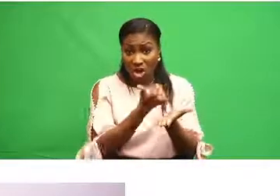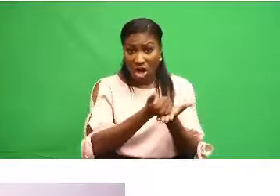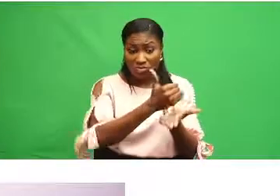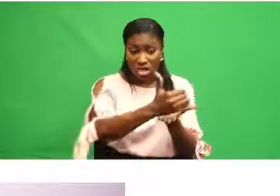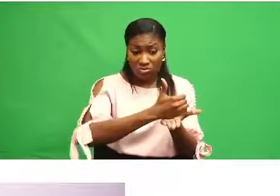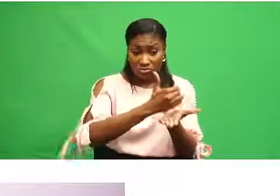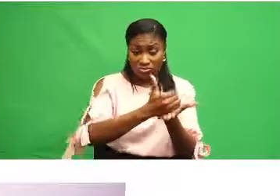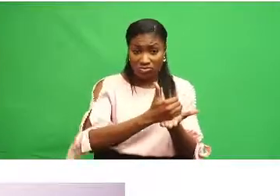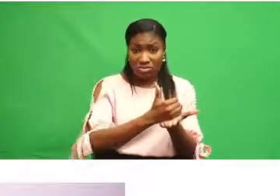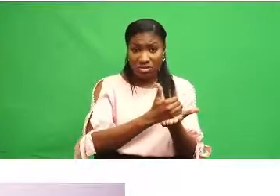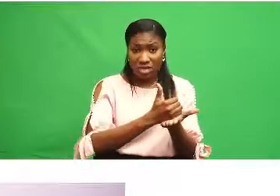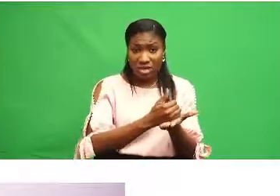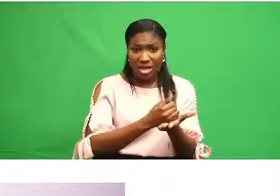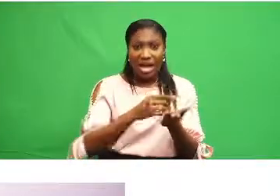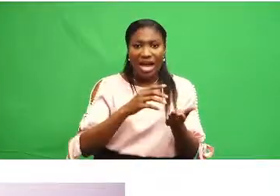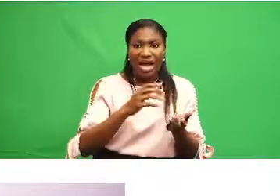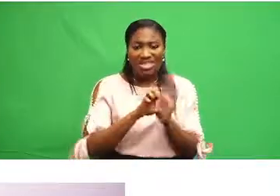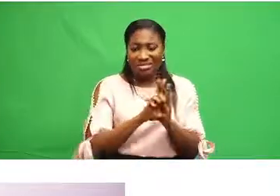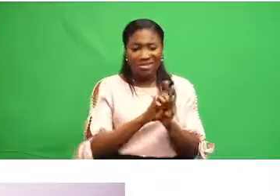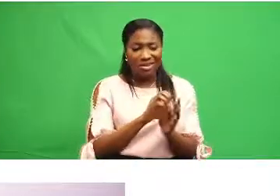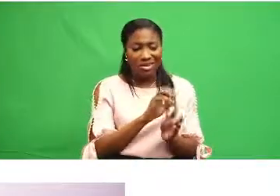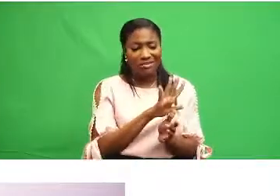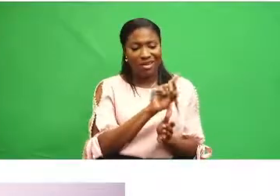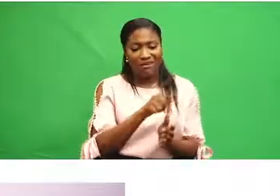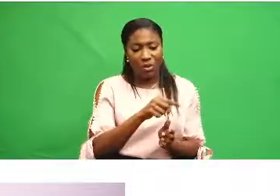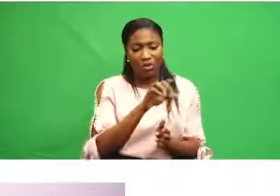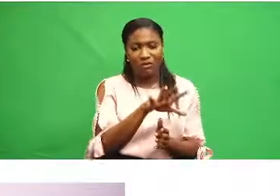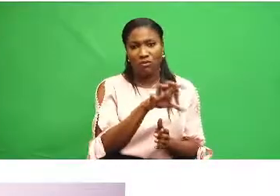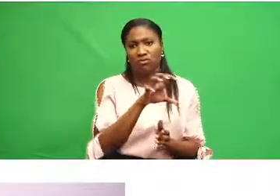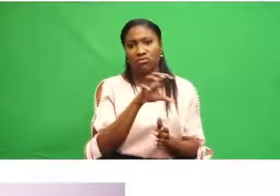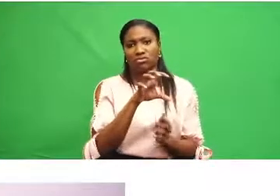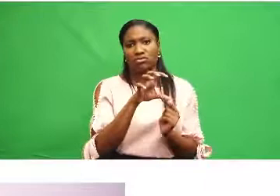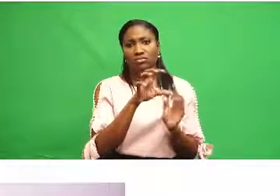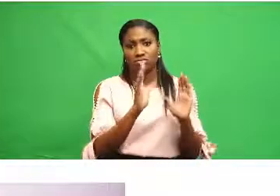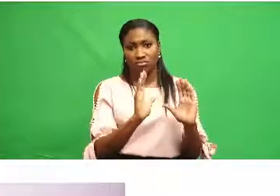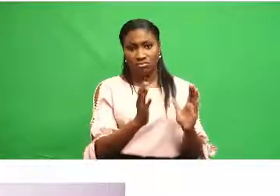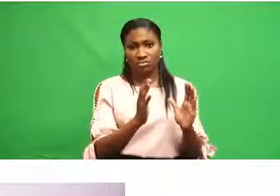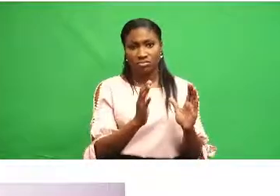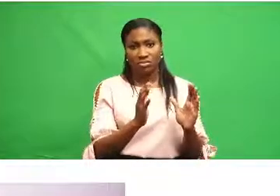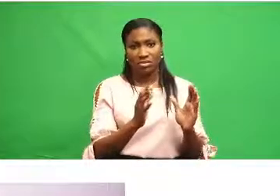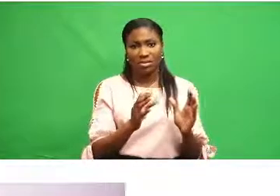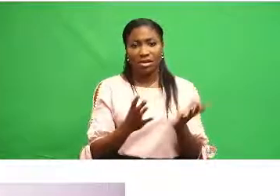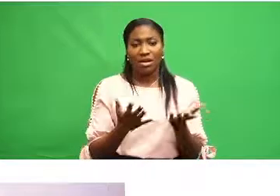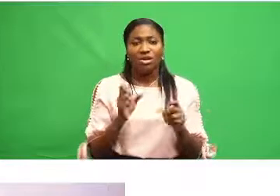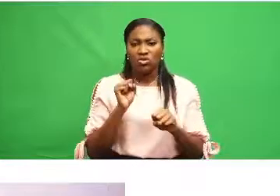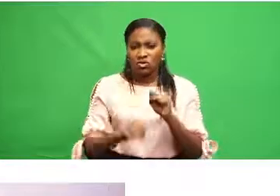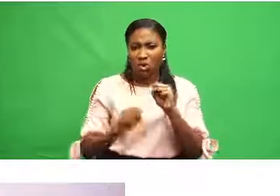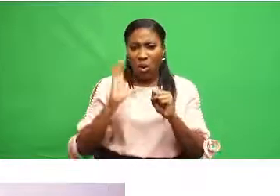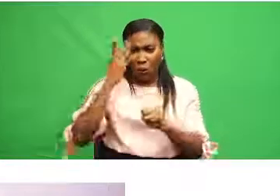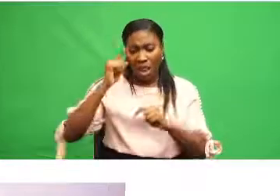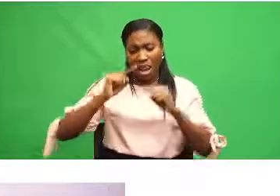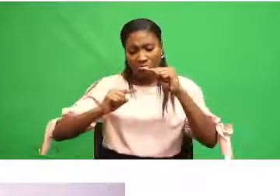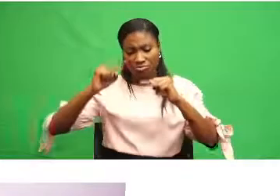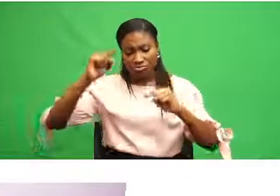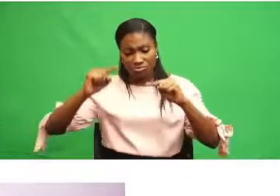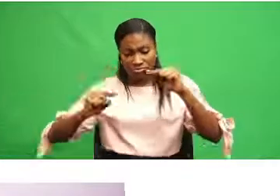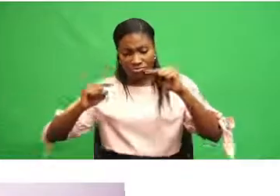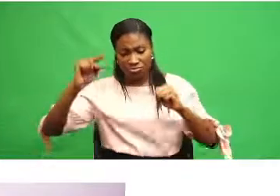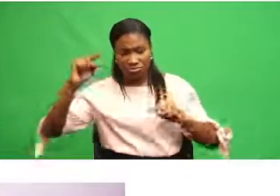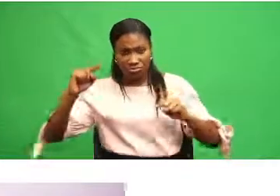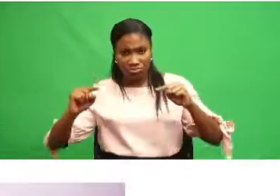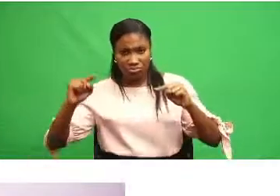receive. The full grant is $3,500 per month, right? But there's increments of